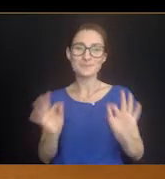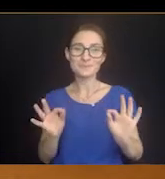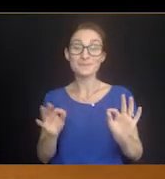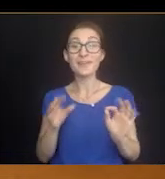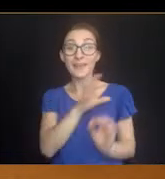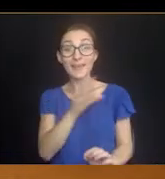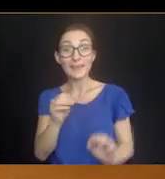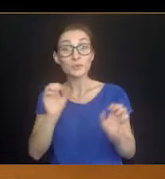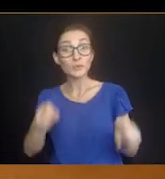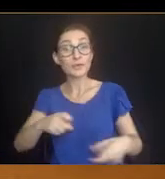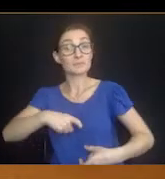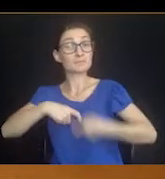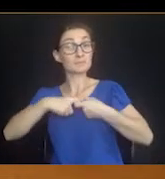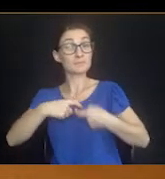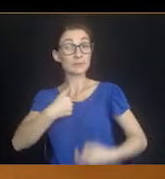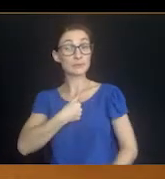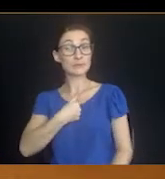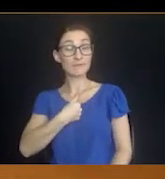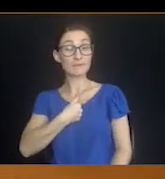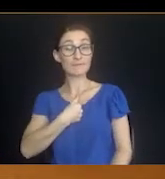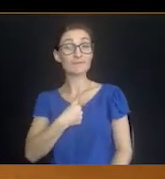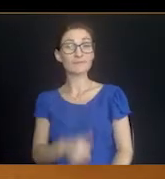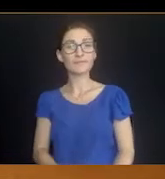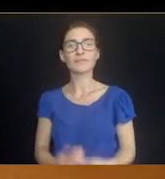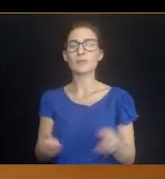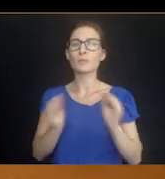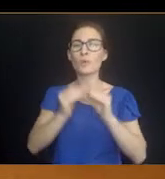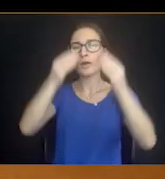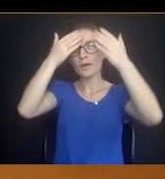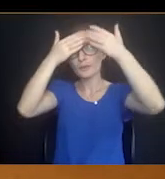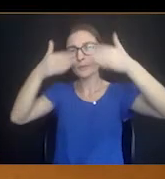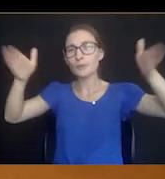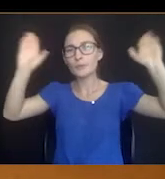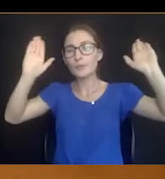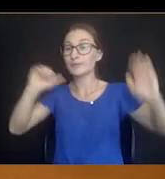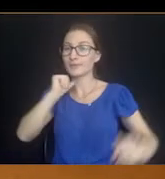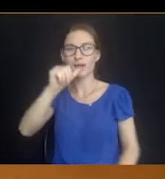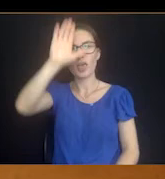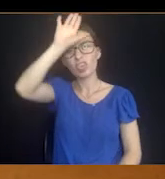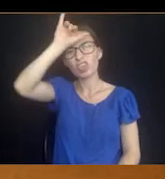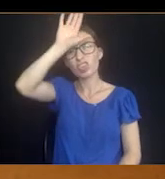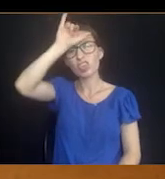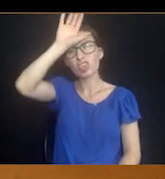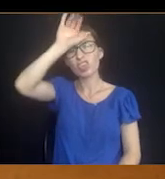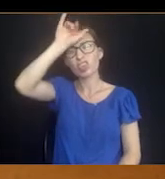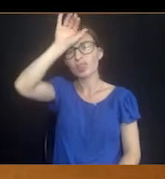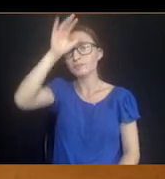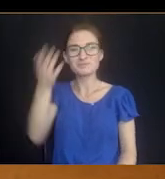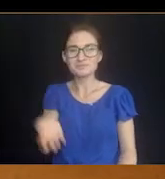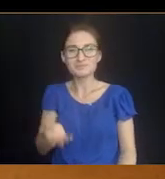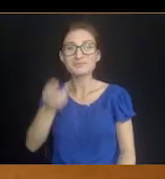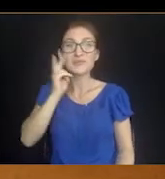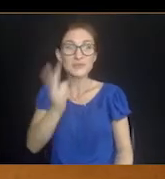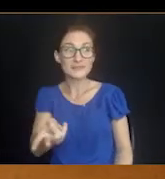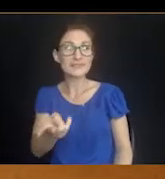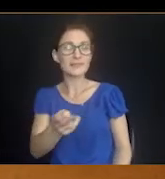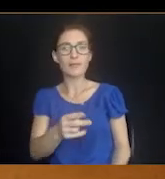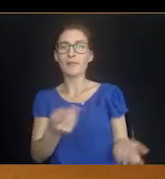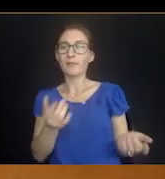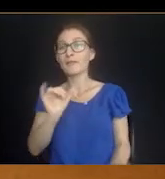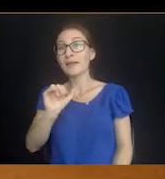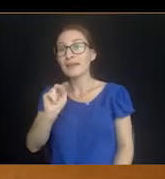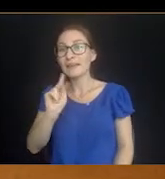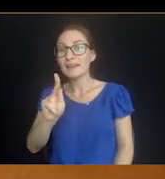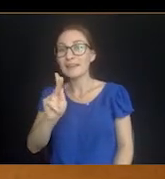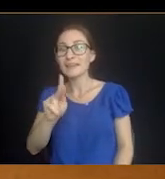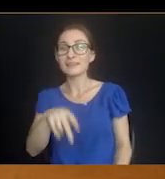know on a deep level what is the right thing to do each moment. And you also can stop yourself from doing things. It makes you open-minded, less